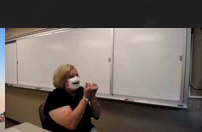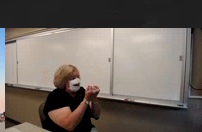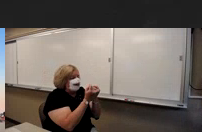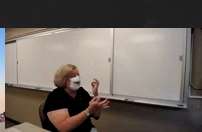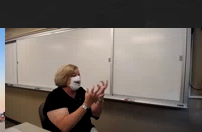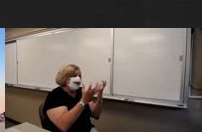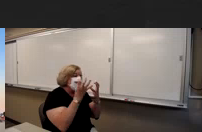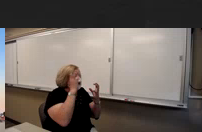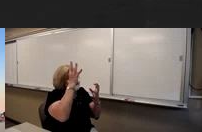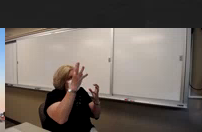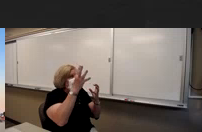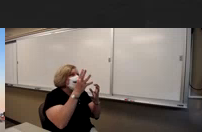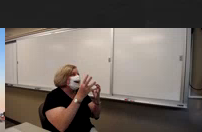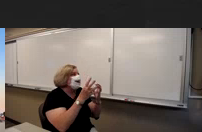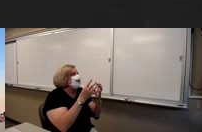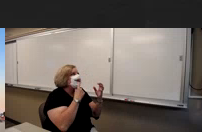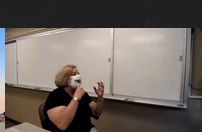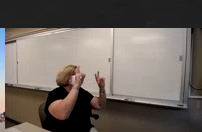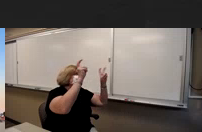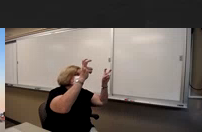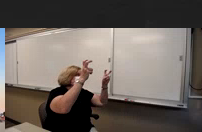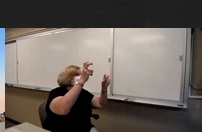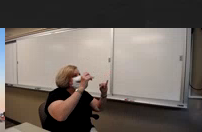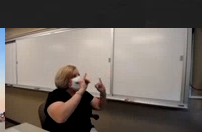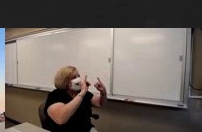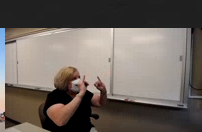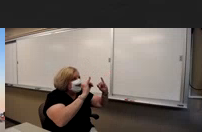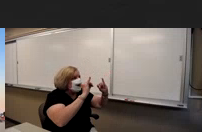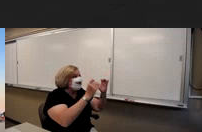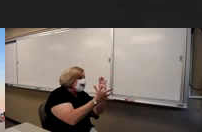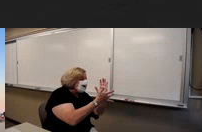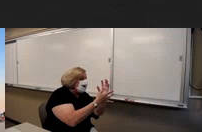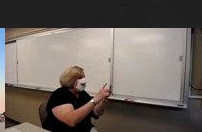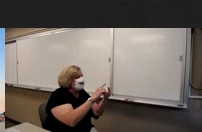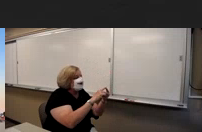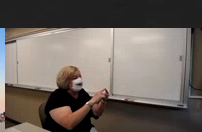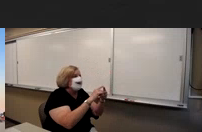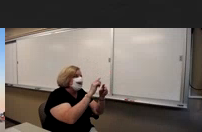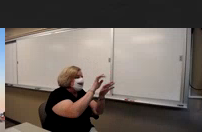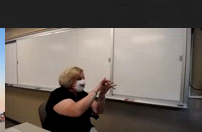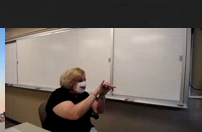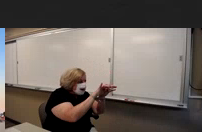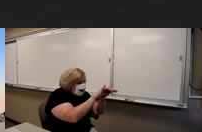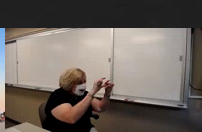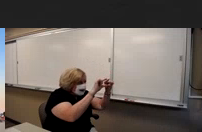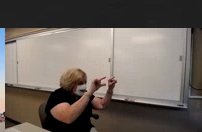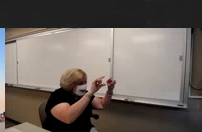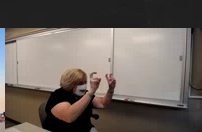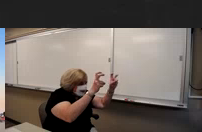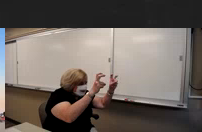just one with like instructional technology, I would say instructional technology team. And now at